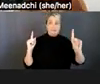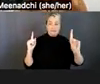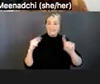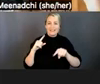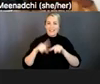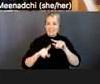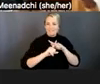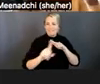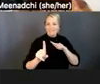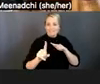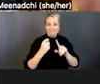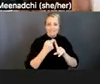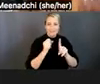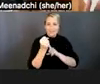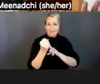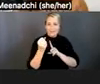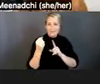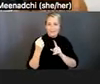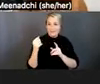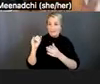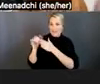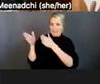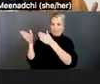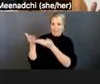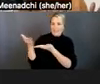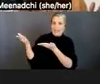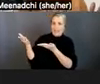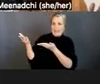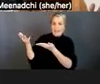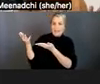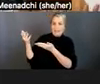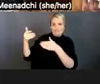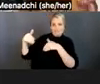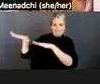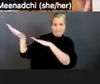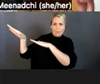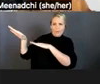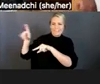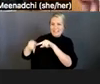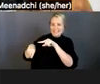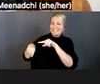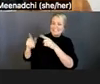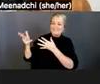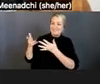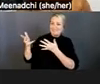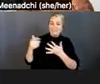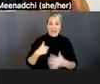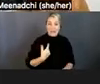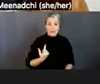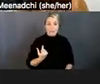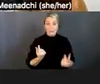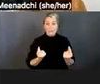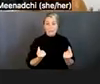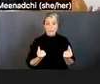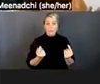not a way for me to engage or make that thing go away in any way, shape, or form. So what I am going to do is I am